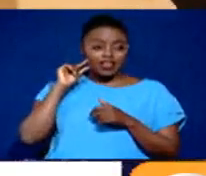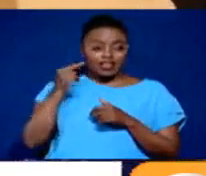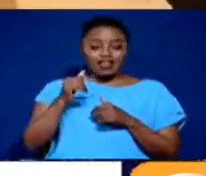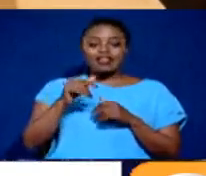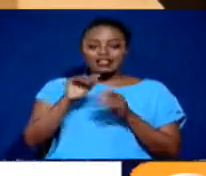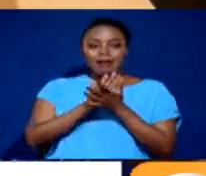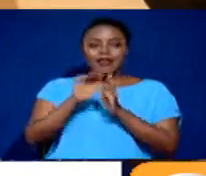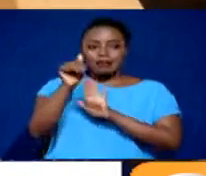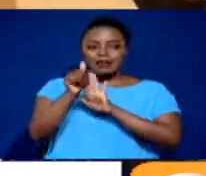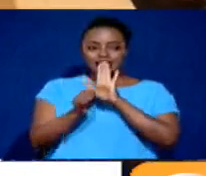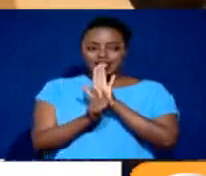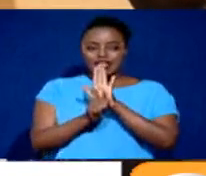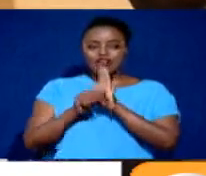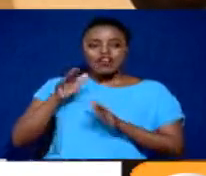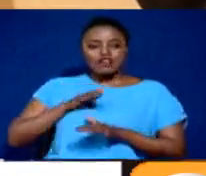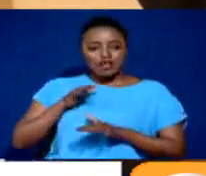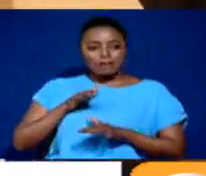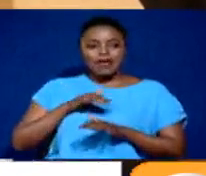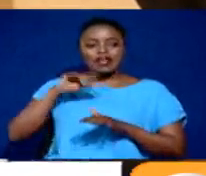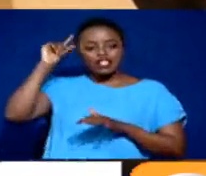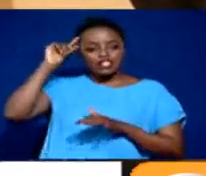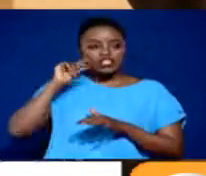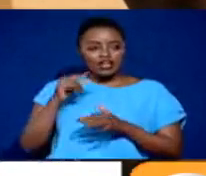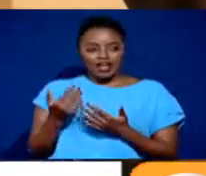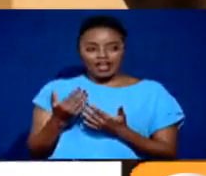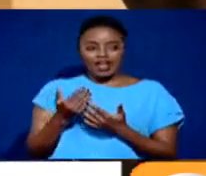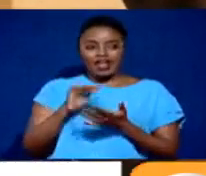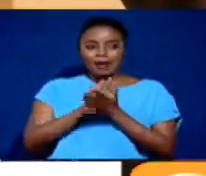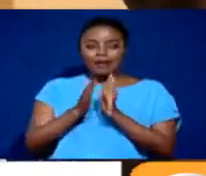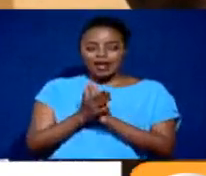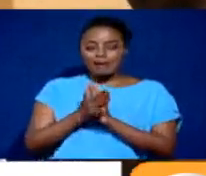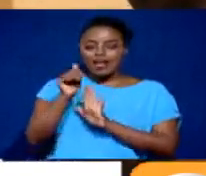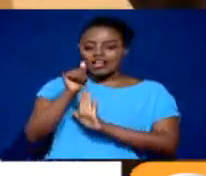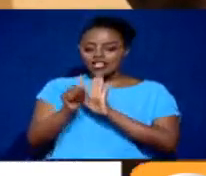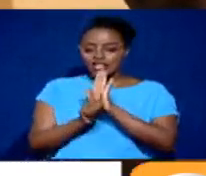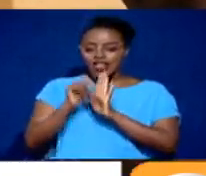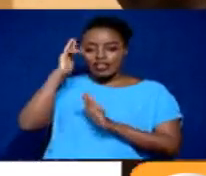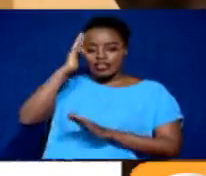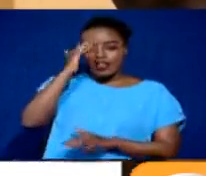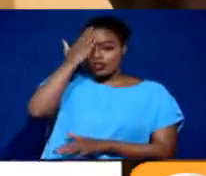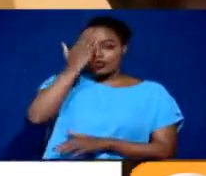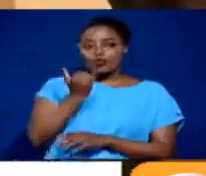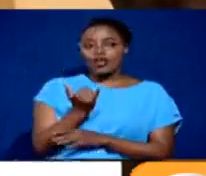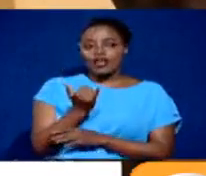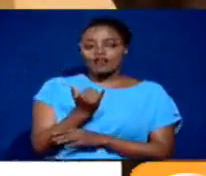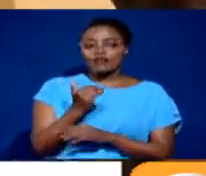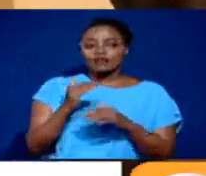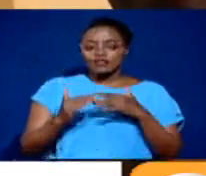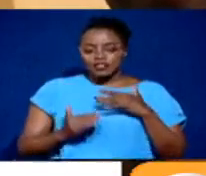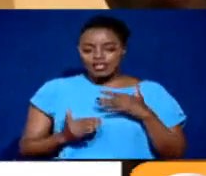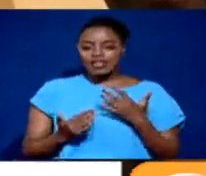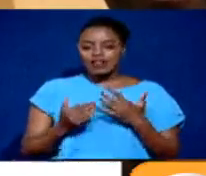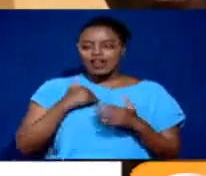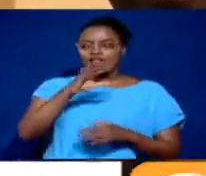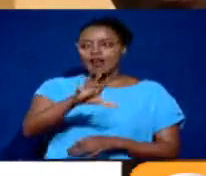is an agenda. Female gender is an agenda. And that is why His Excellency